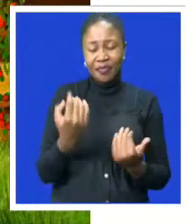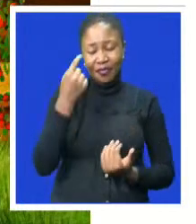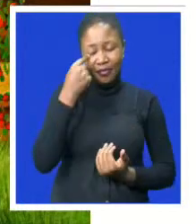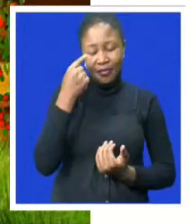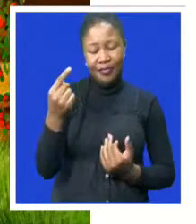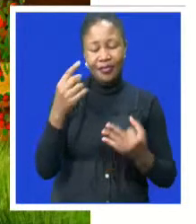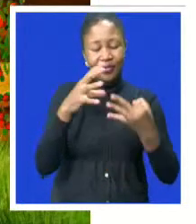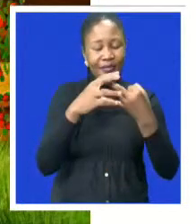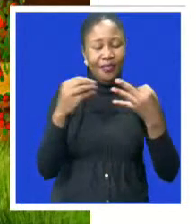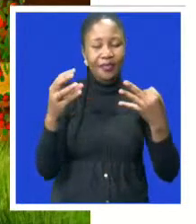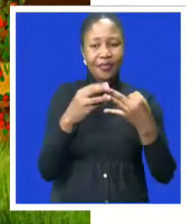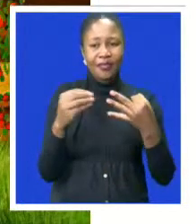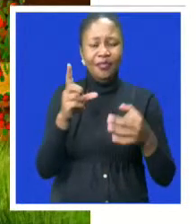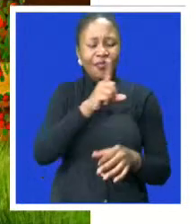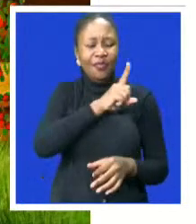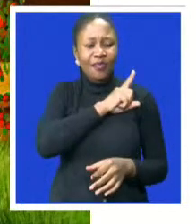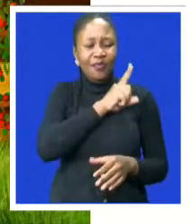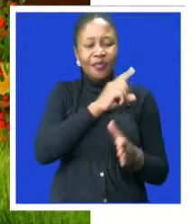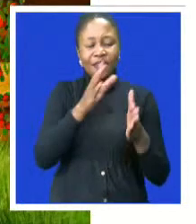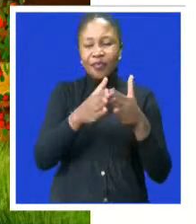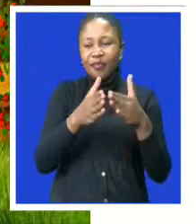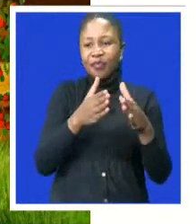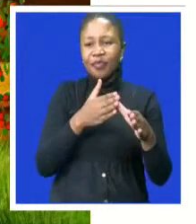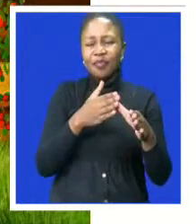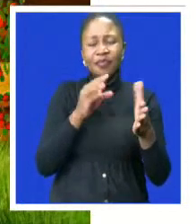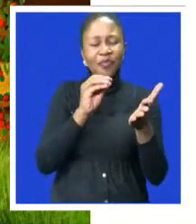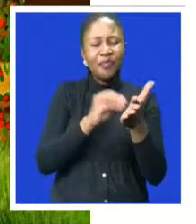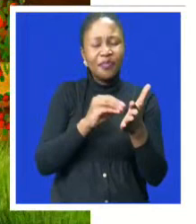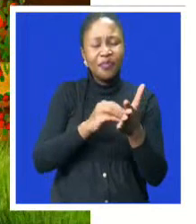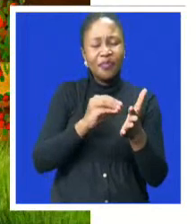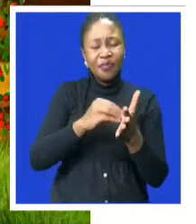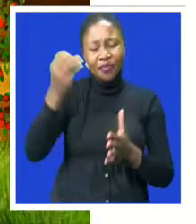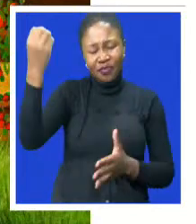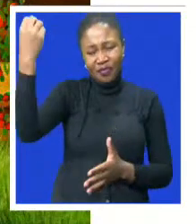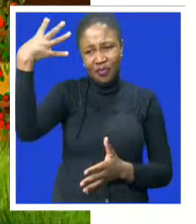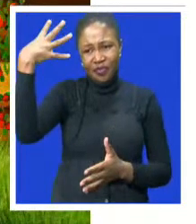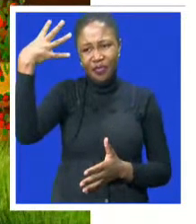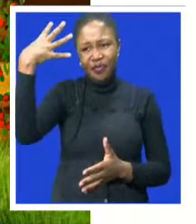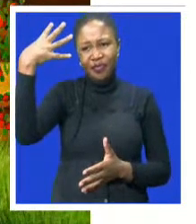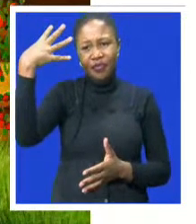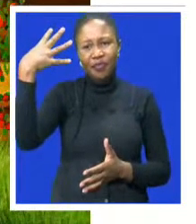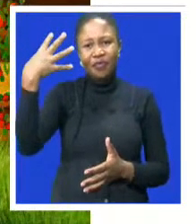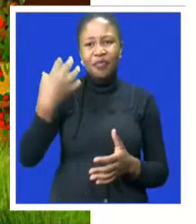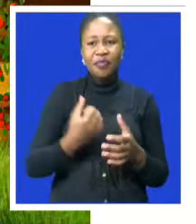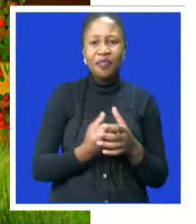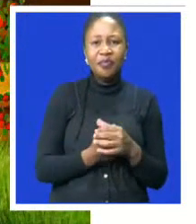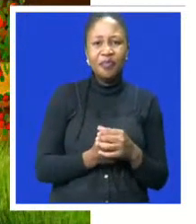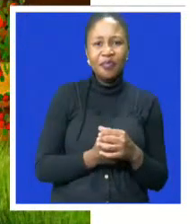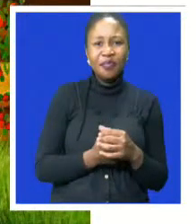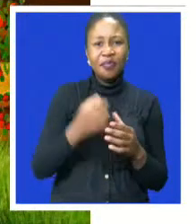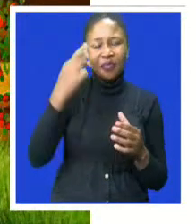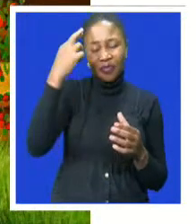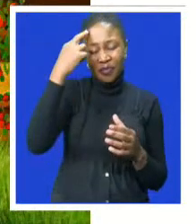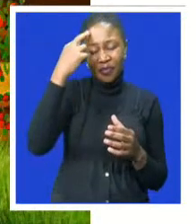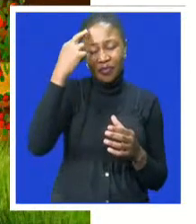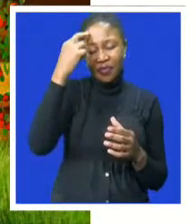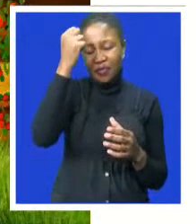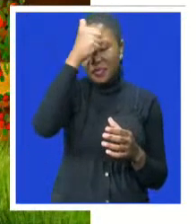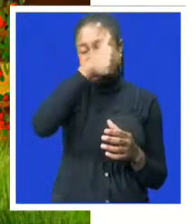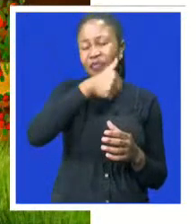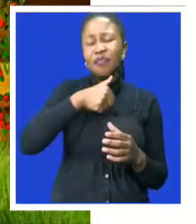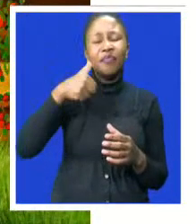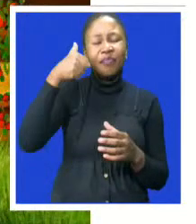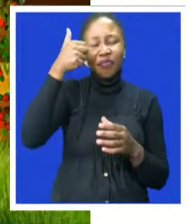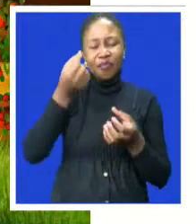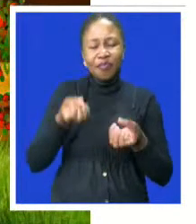is light. So another thing that God does to show that he takes care of nature, he provides light. You